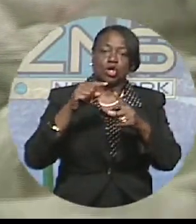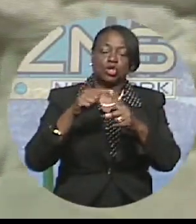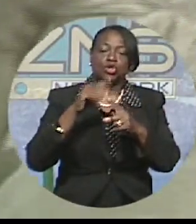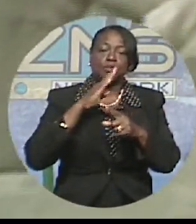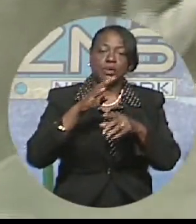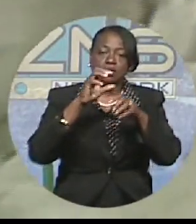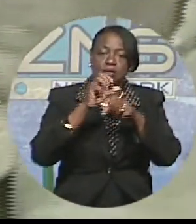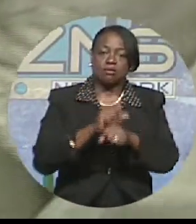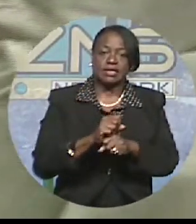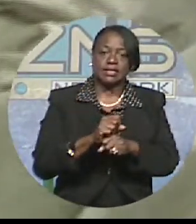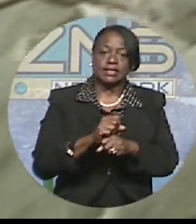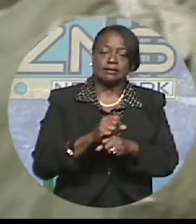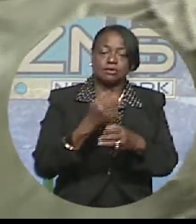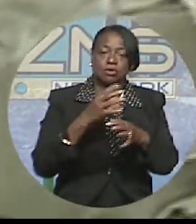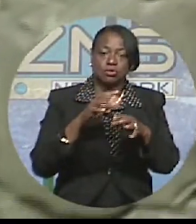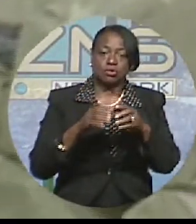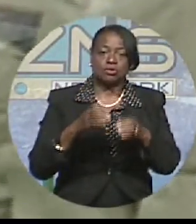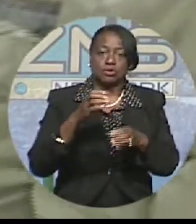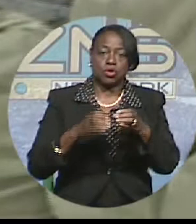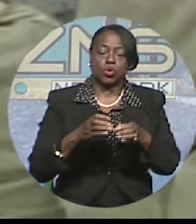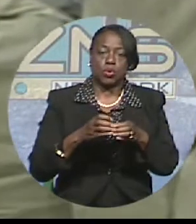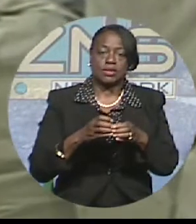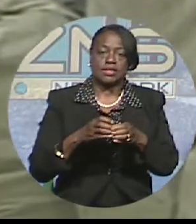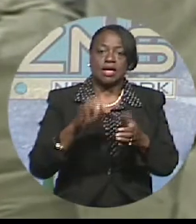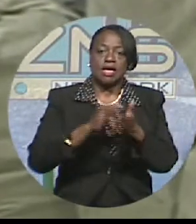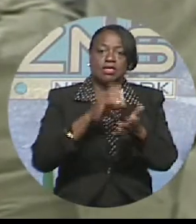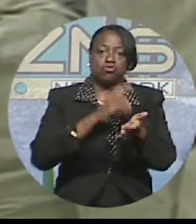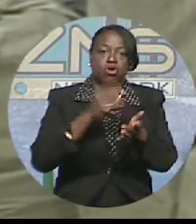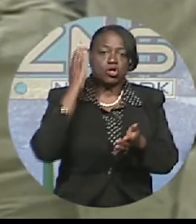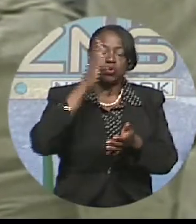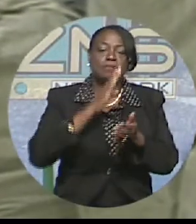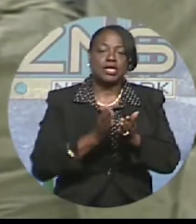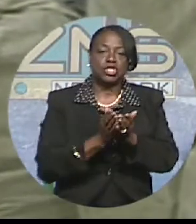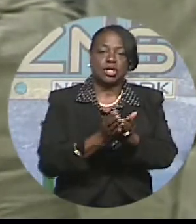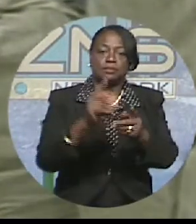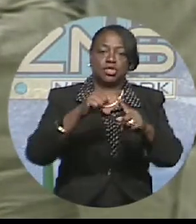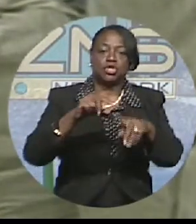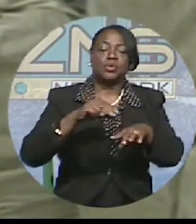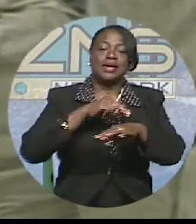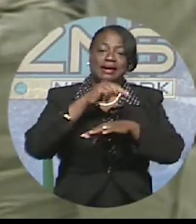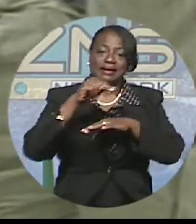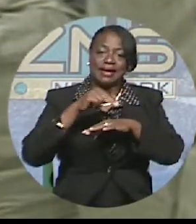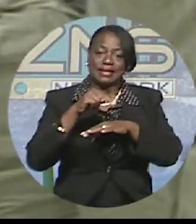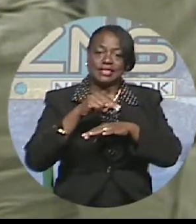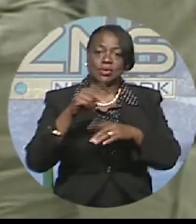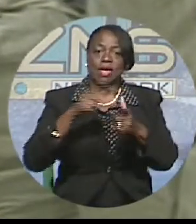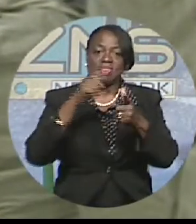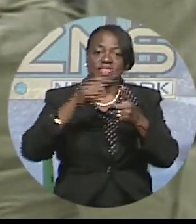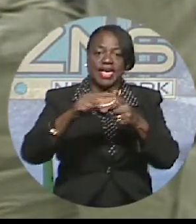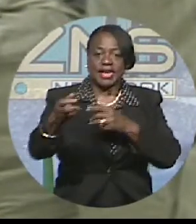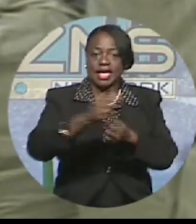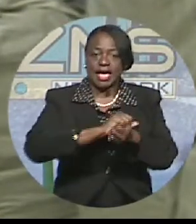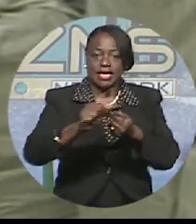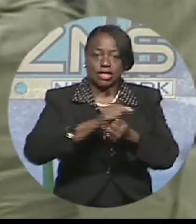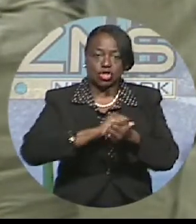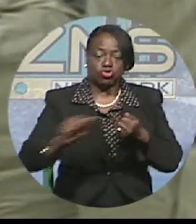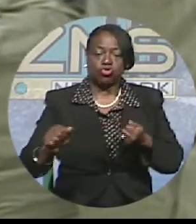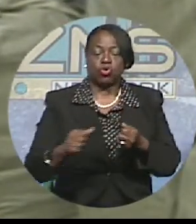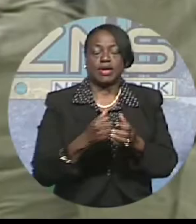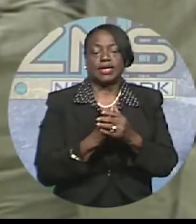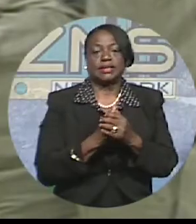arraigned. As for the drugs, they will also be shipped to Nassau as part of evidence and then destroyed. Shashina